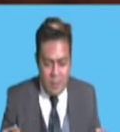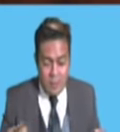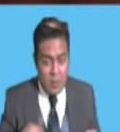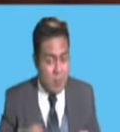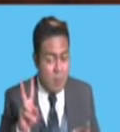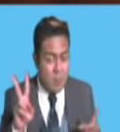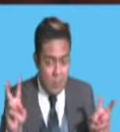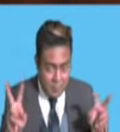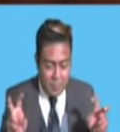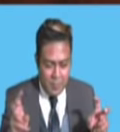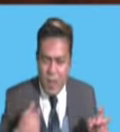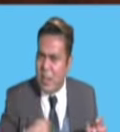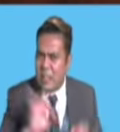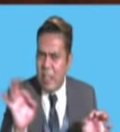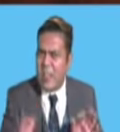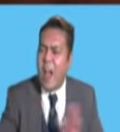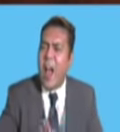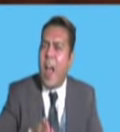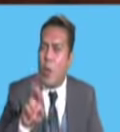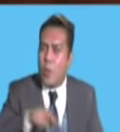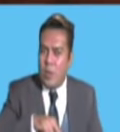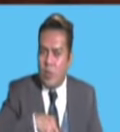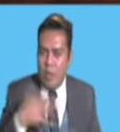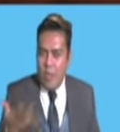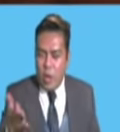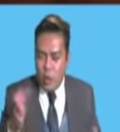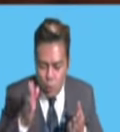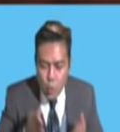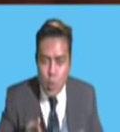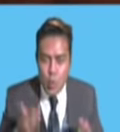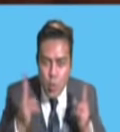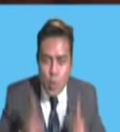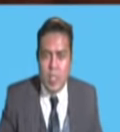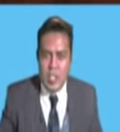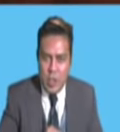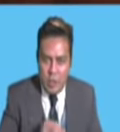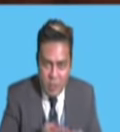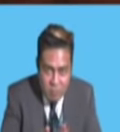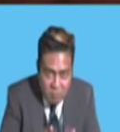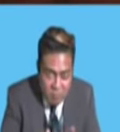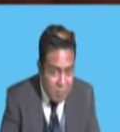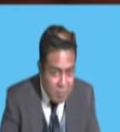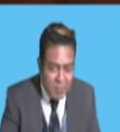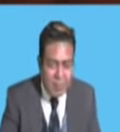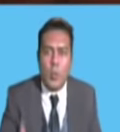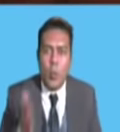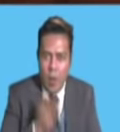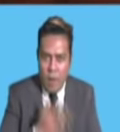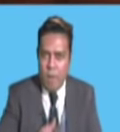I quote, "There is no higher religion than human service. To work for the common good is the greatest creed,"